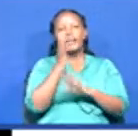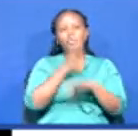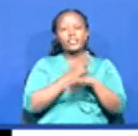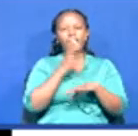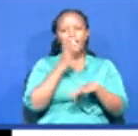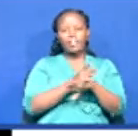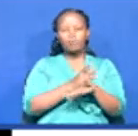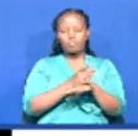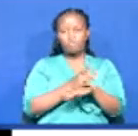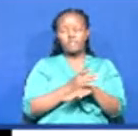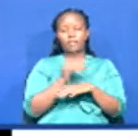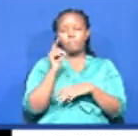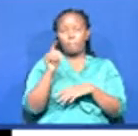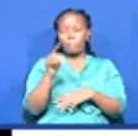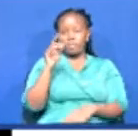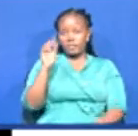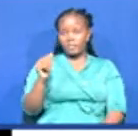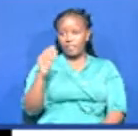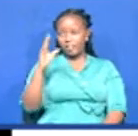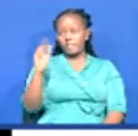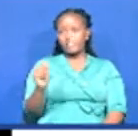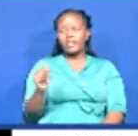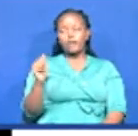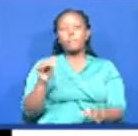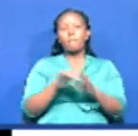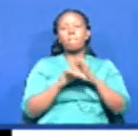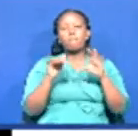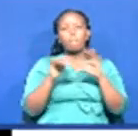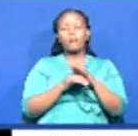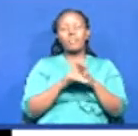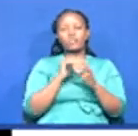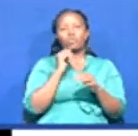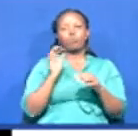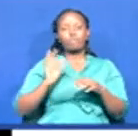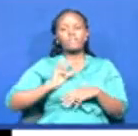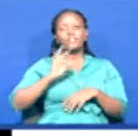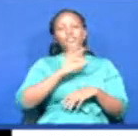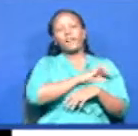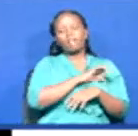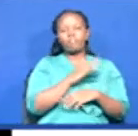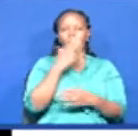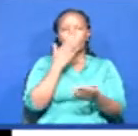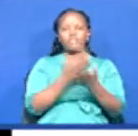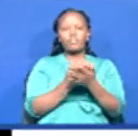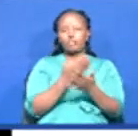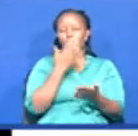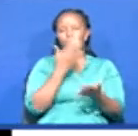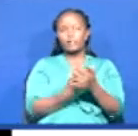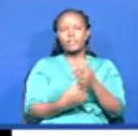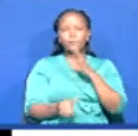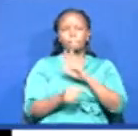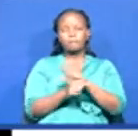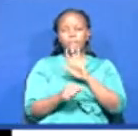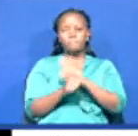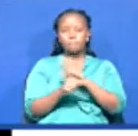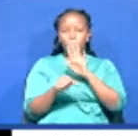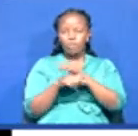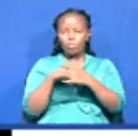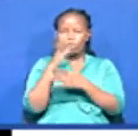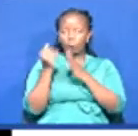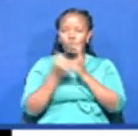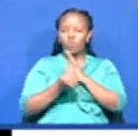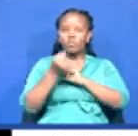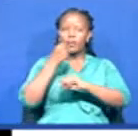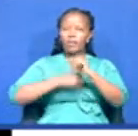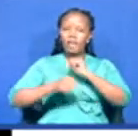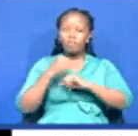The Anti-Counterfeit Authority members of staff, thank you so much for the effort